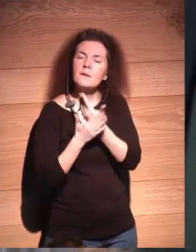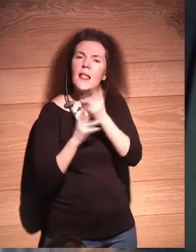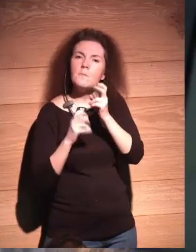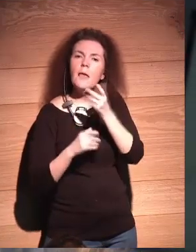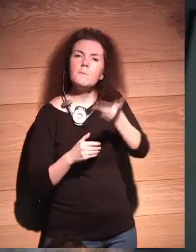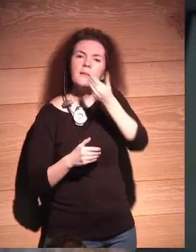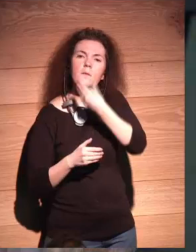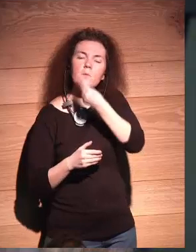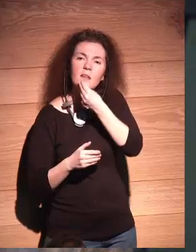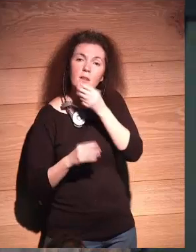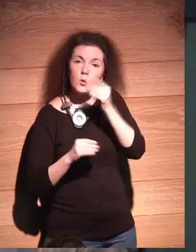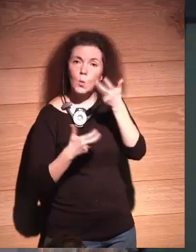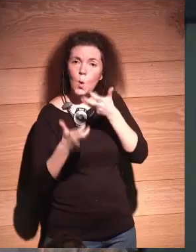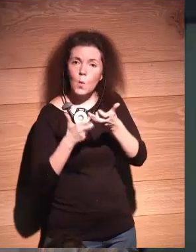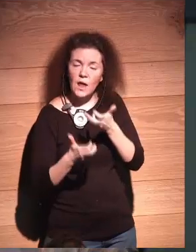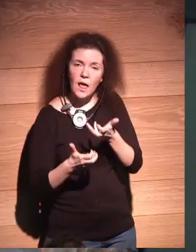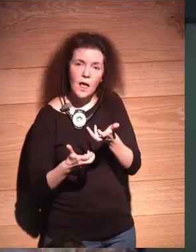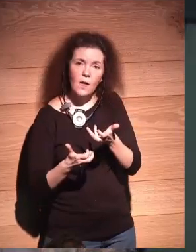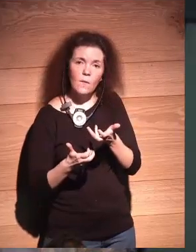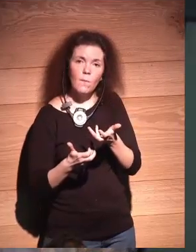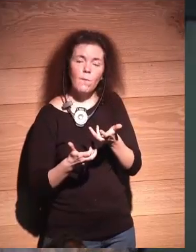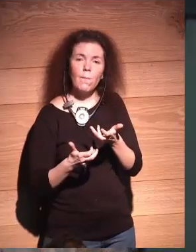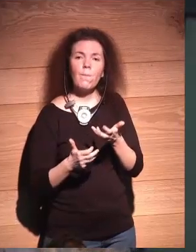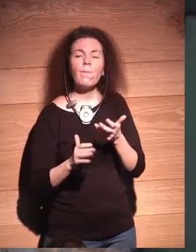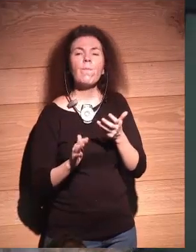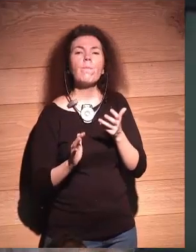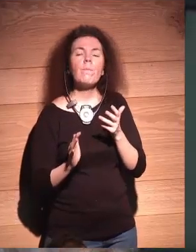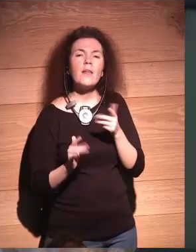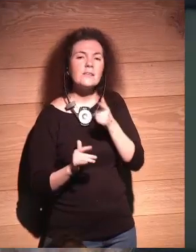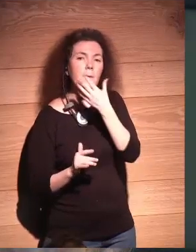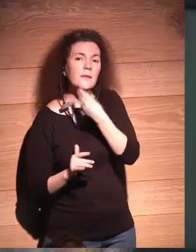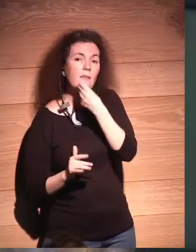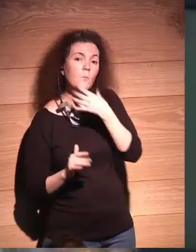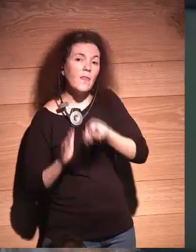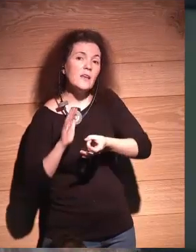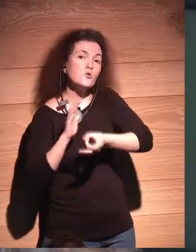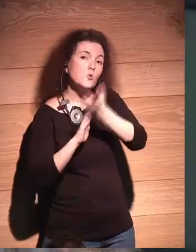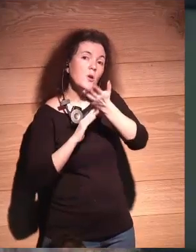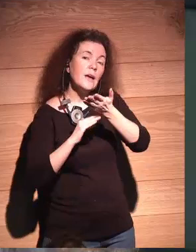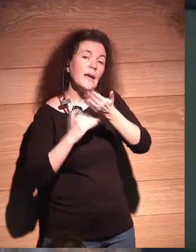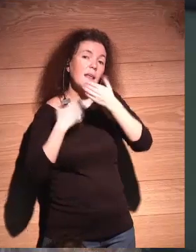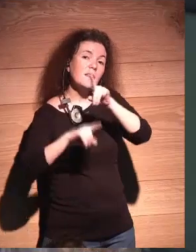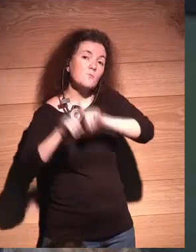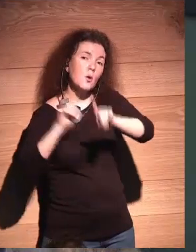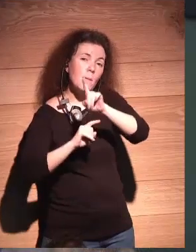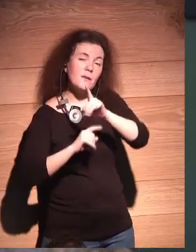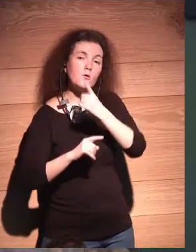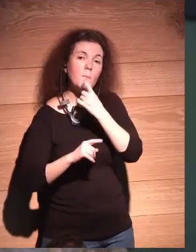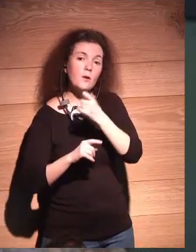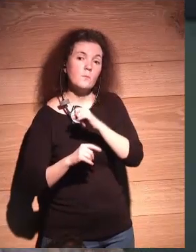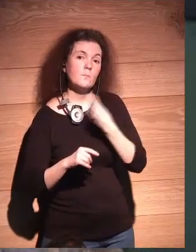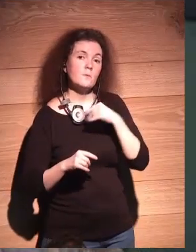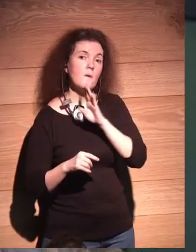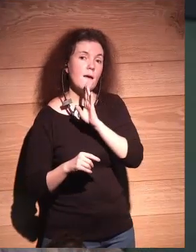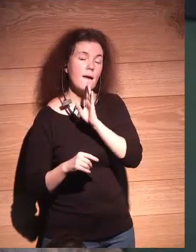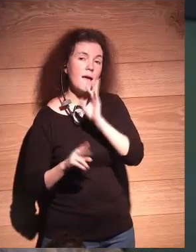tough artworks related with very difficult issues, like one you mentioned about Guantanamo Kid. But there's